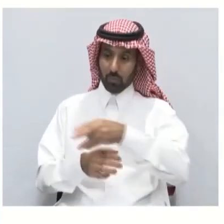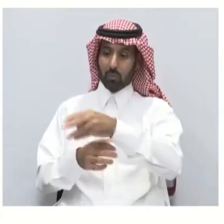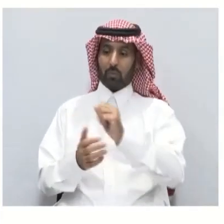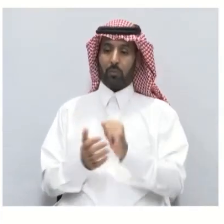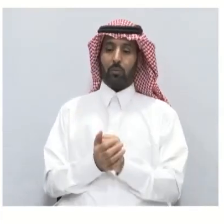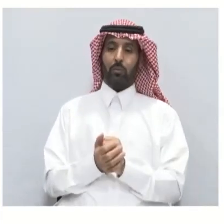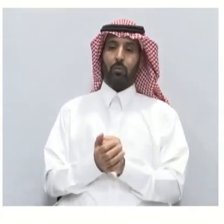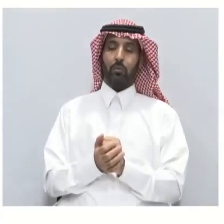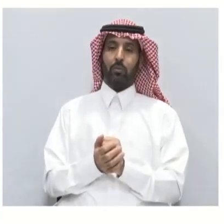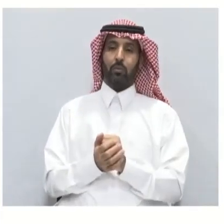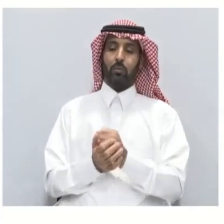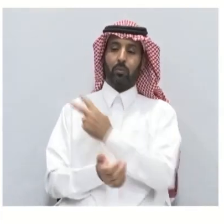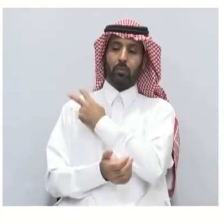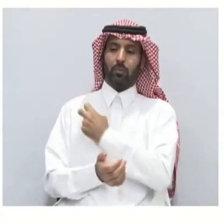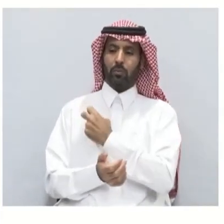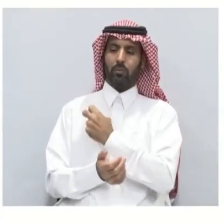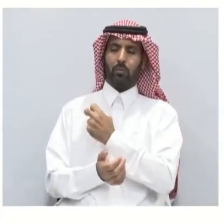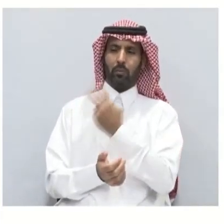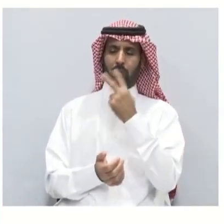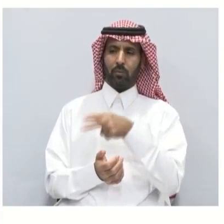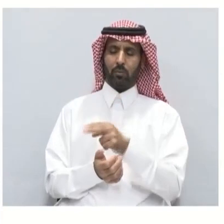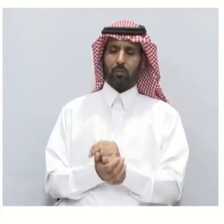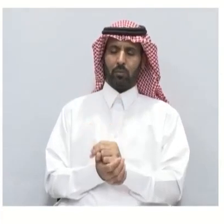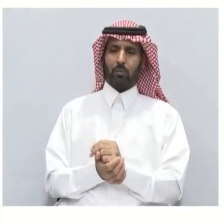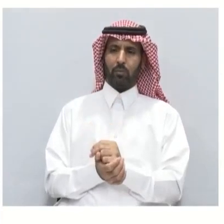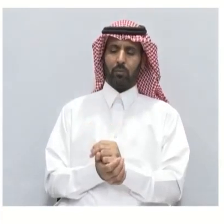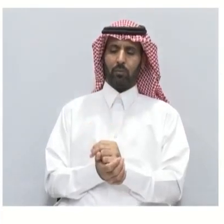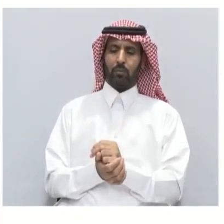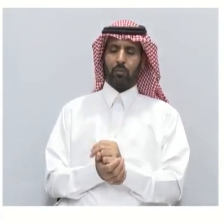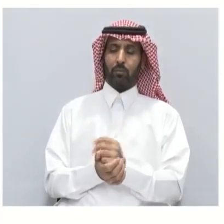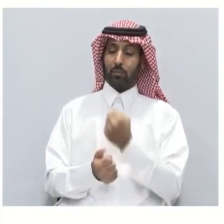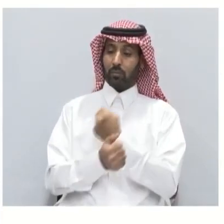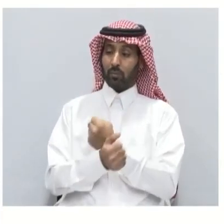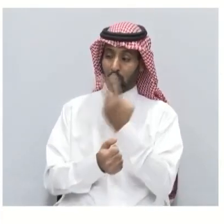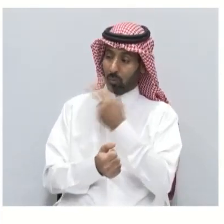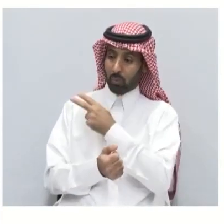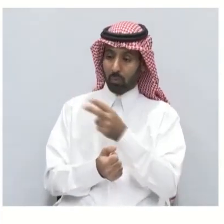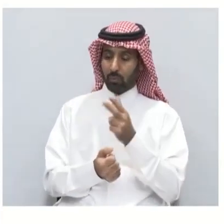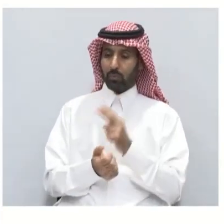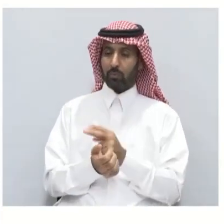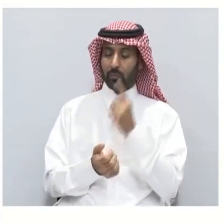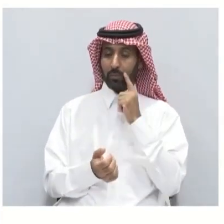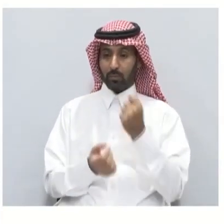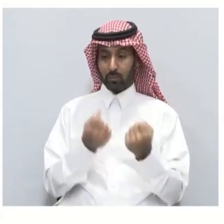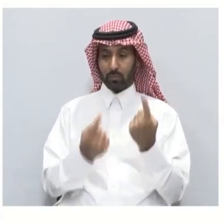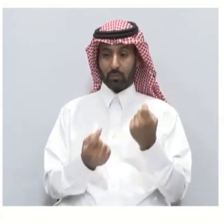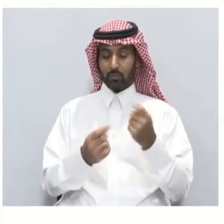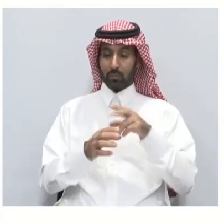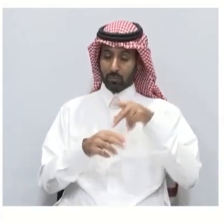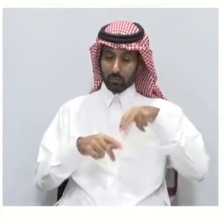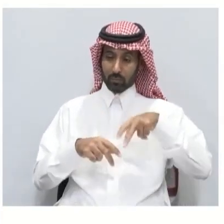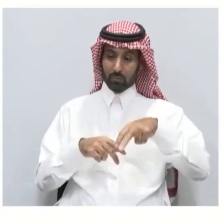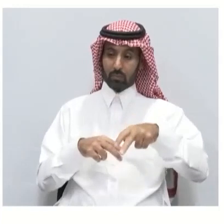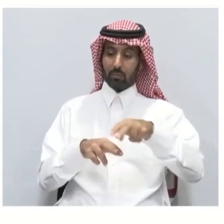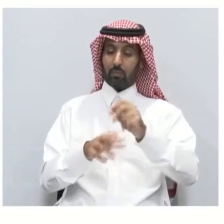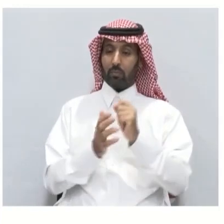escape. Deputy Roygender Singh saw Newton run through the gate and disappear into a cornfield. Newton is being pursued by